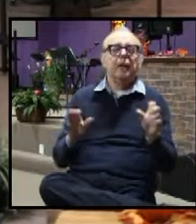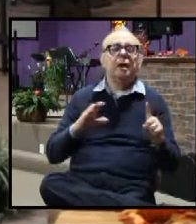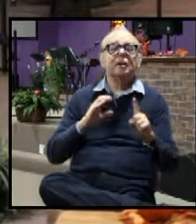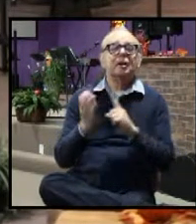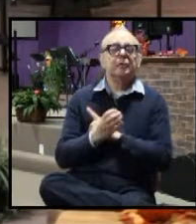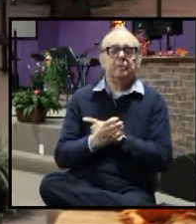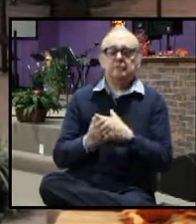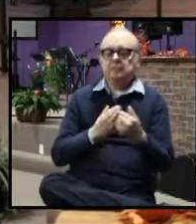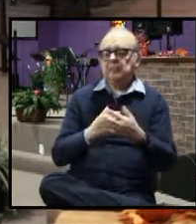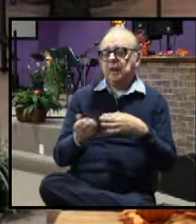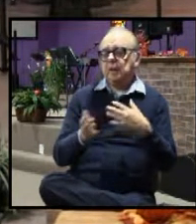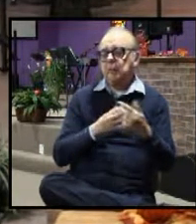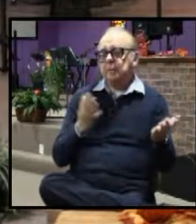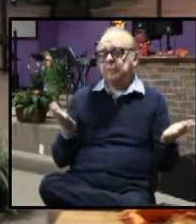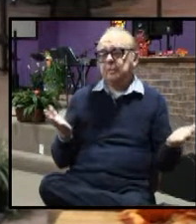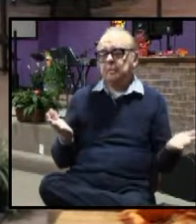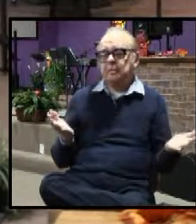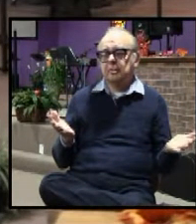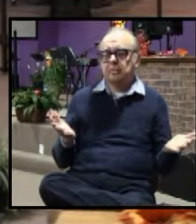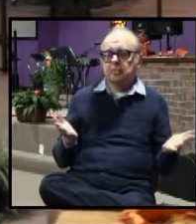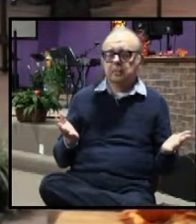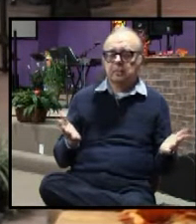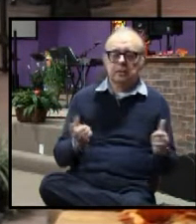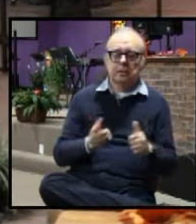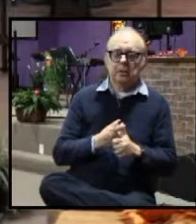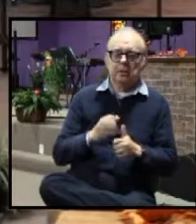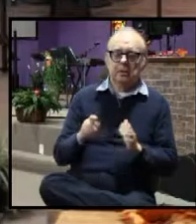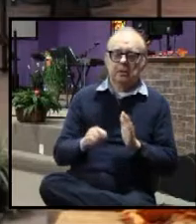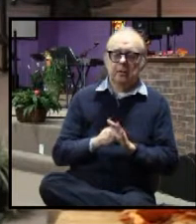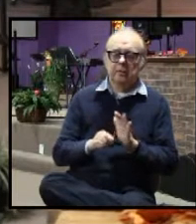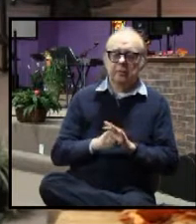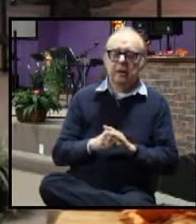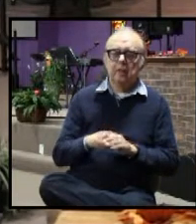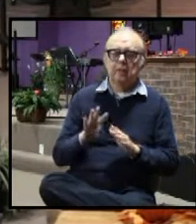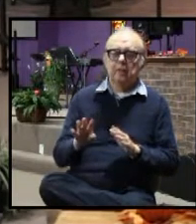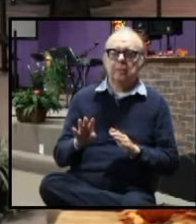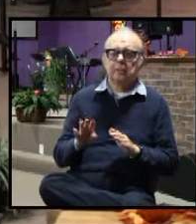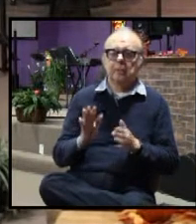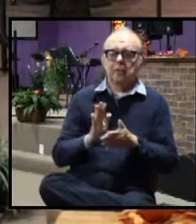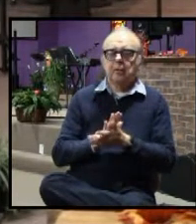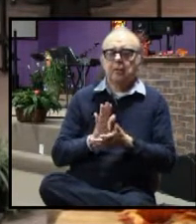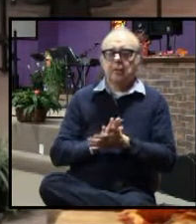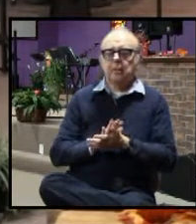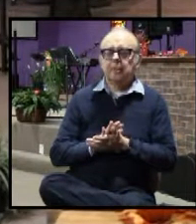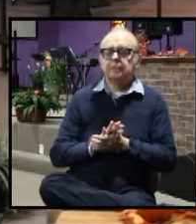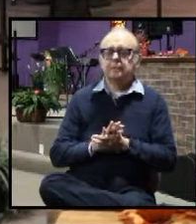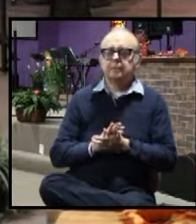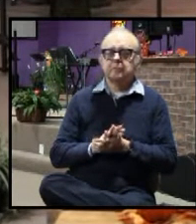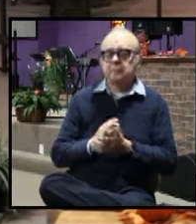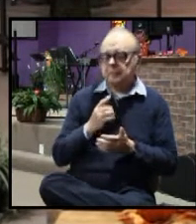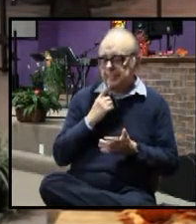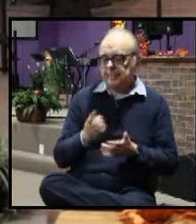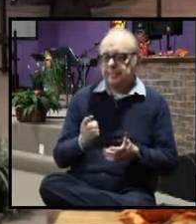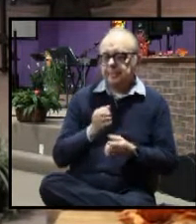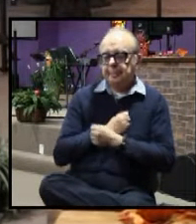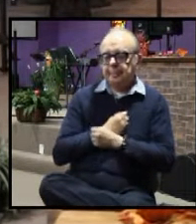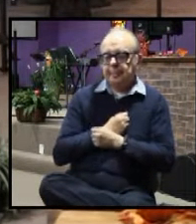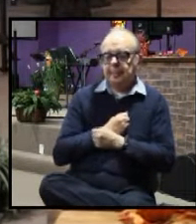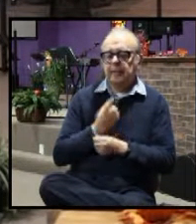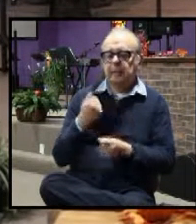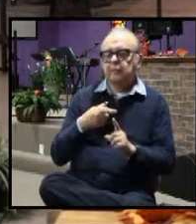unconditionally, no matter what. 1 John chapter 4, on your sheet, it